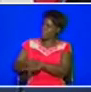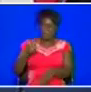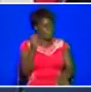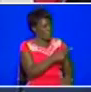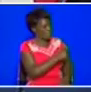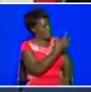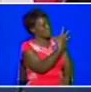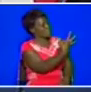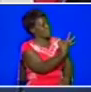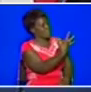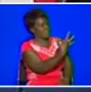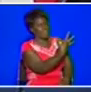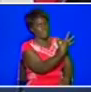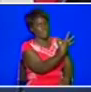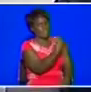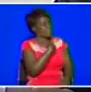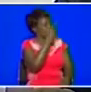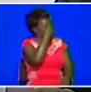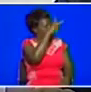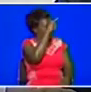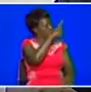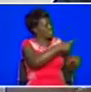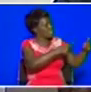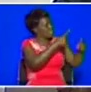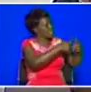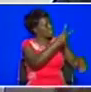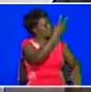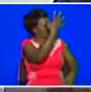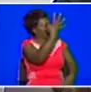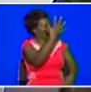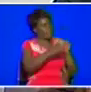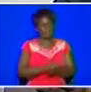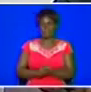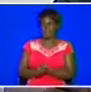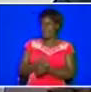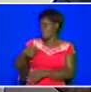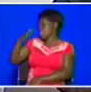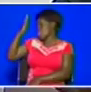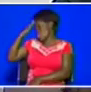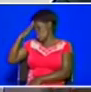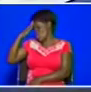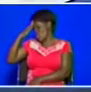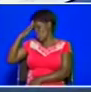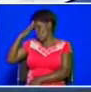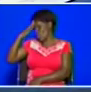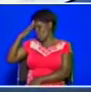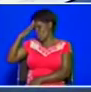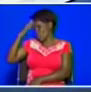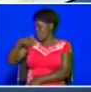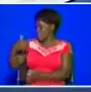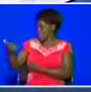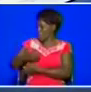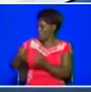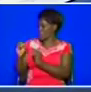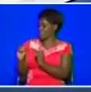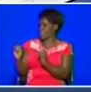3 to 4 months. I've done policy for 25 years. I know you have, David, but there's also a lot of Kenyans who have not necessarily done economics and